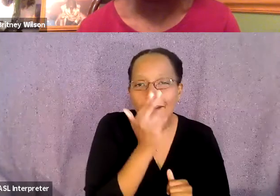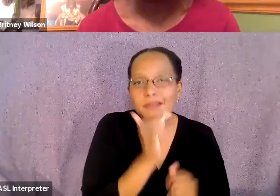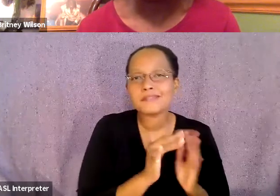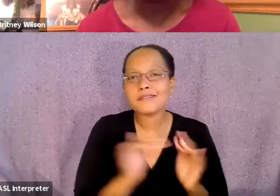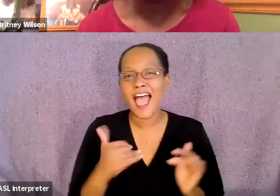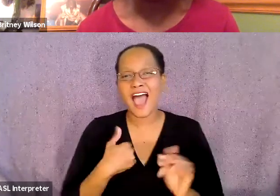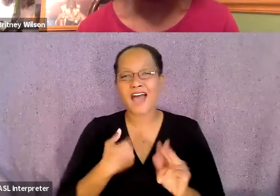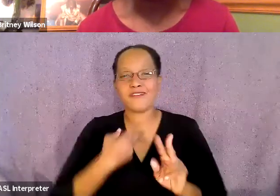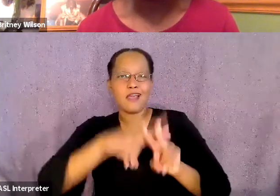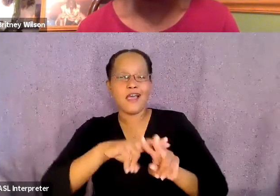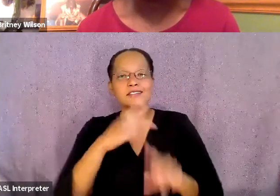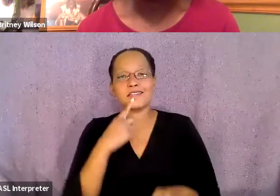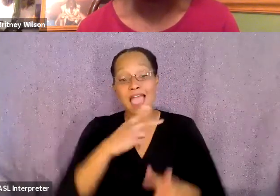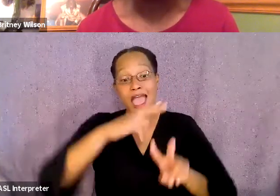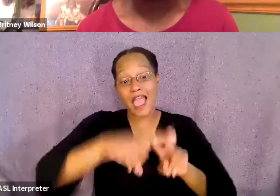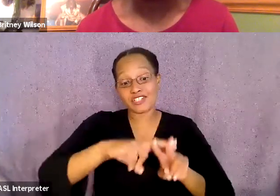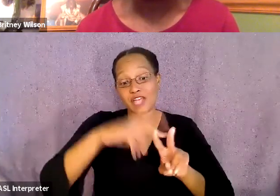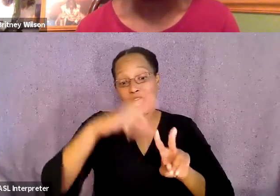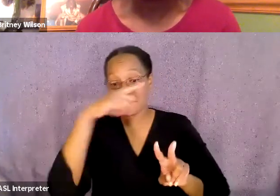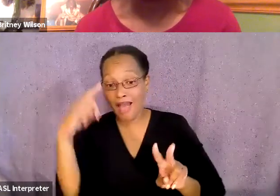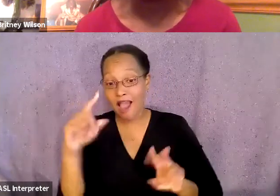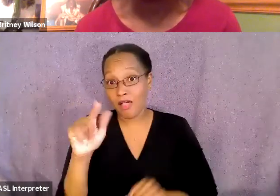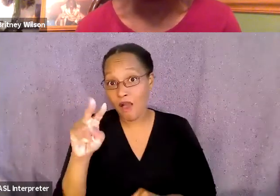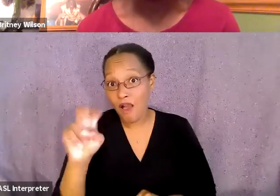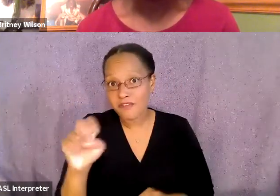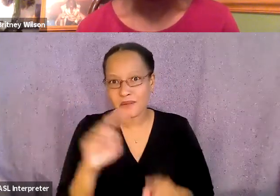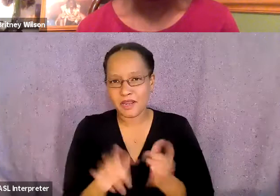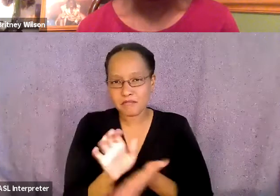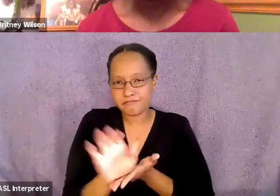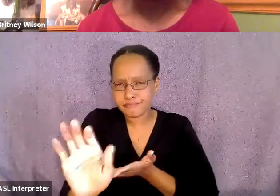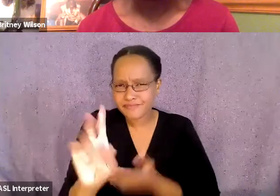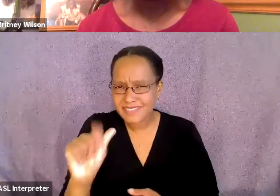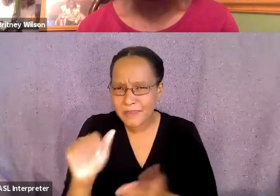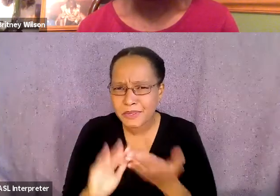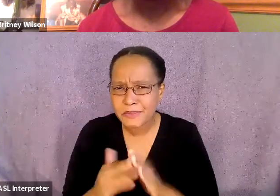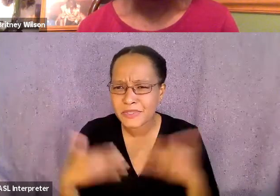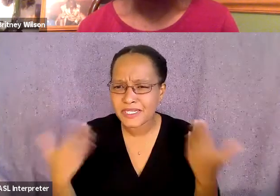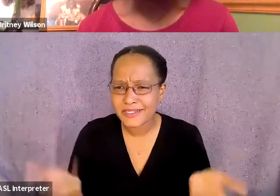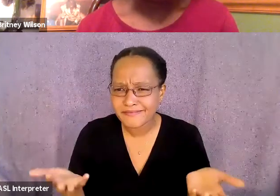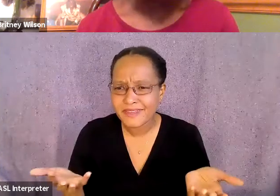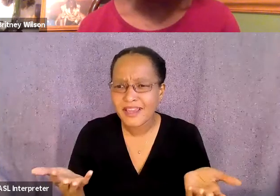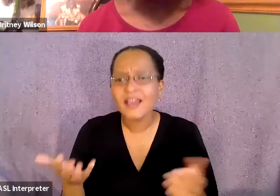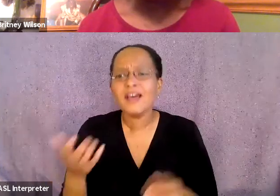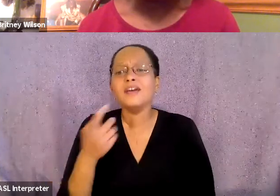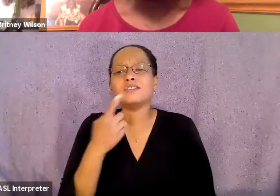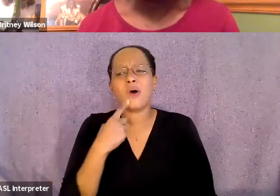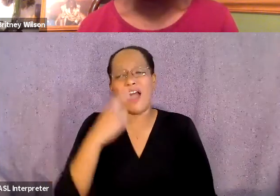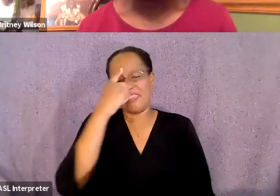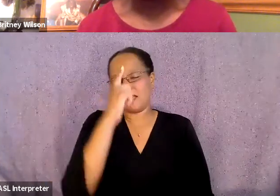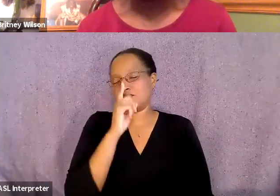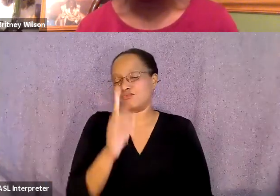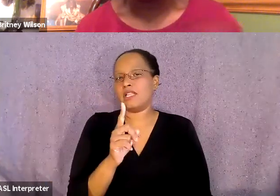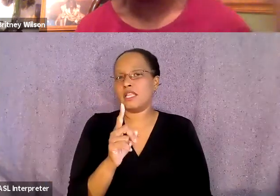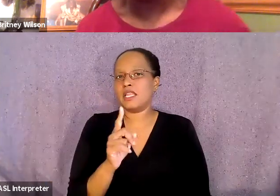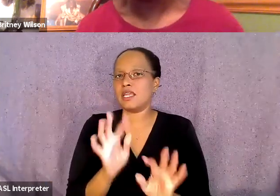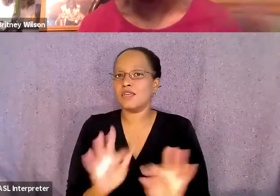hashtag Black love that disabled people are completely left out of. And I think that's really crucial, but that's a